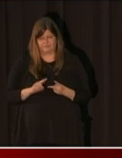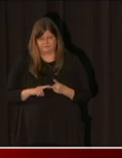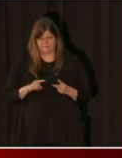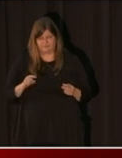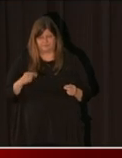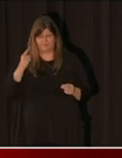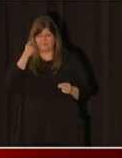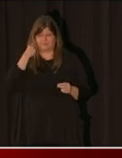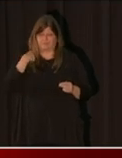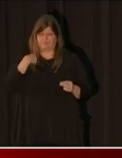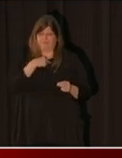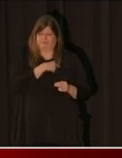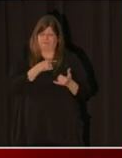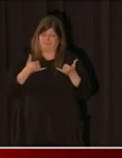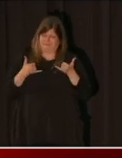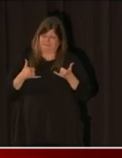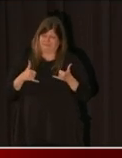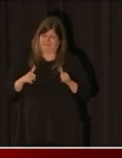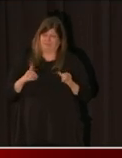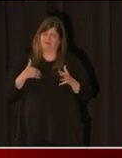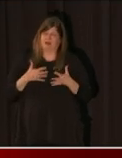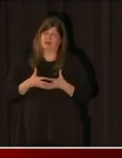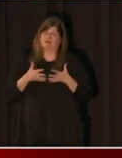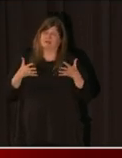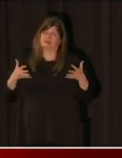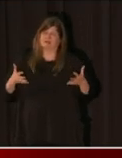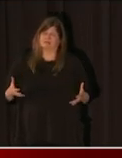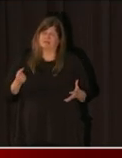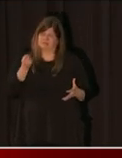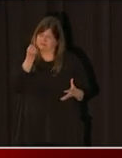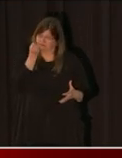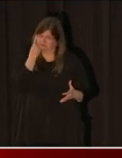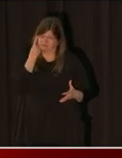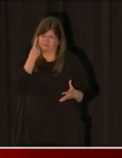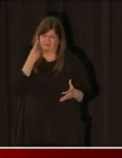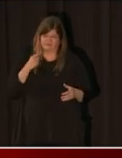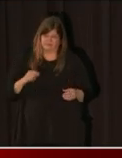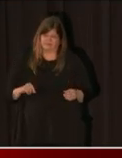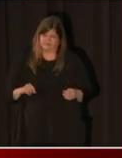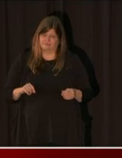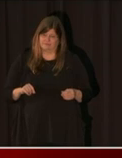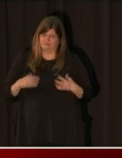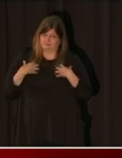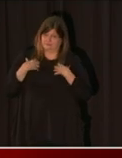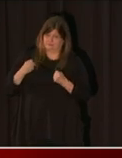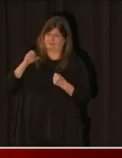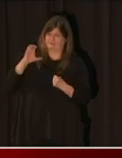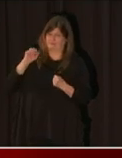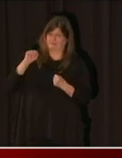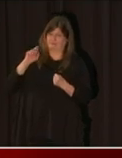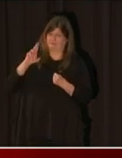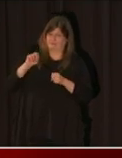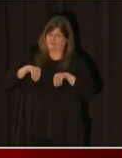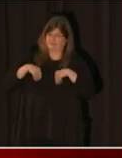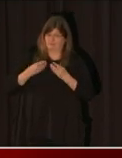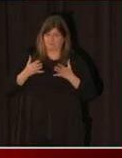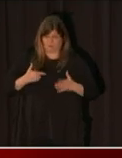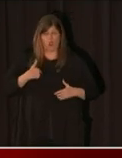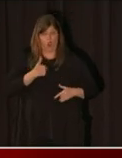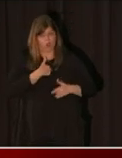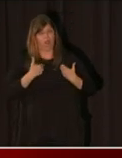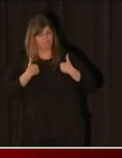fully understand when healthcare providers say that they are offering testing. Are they offering testing for